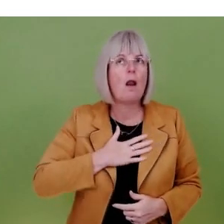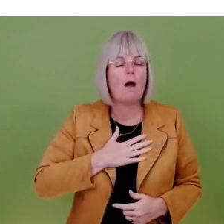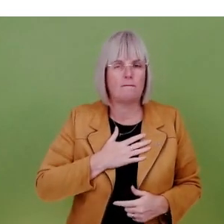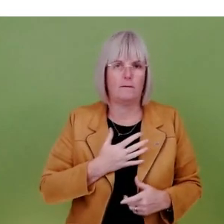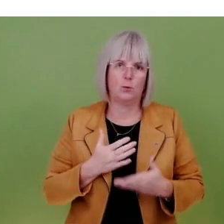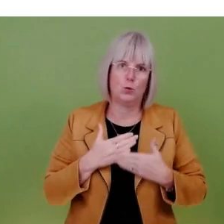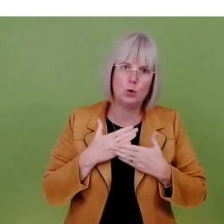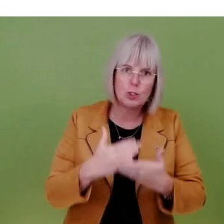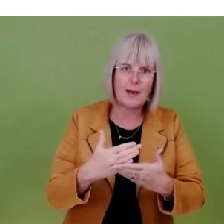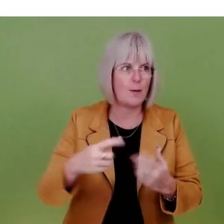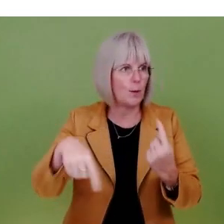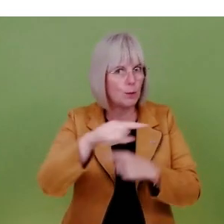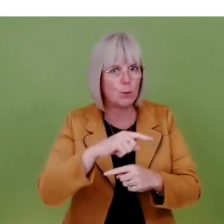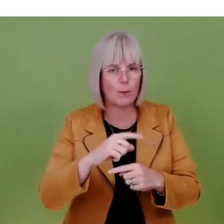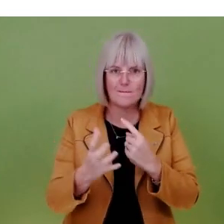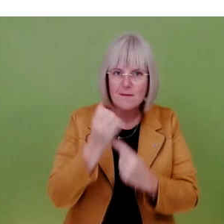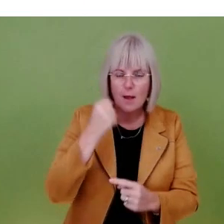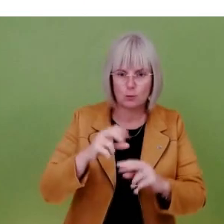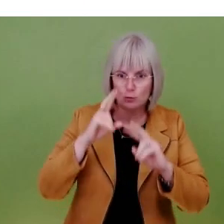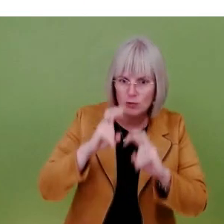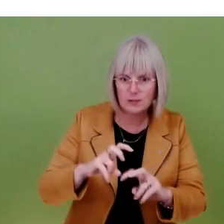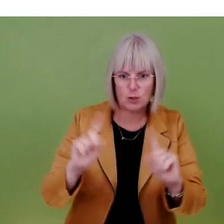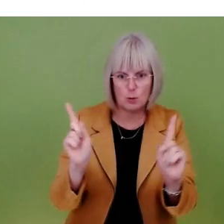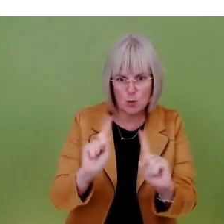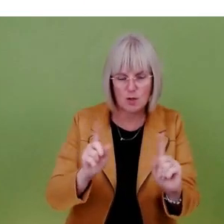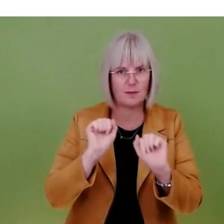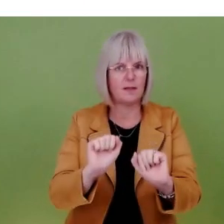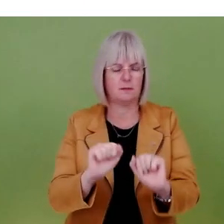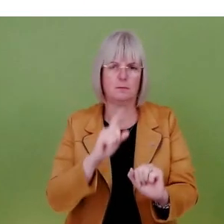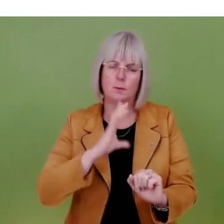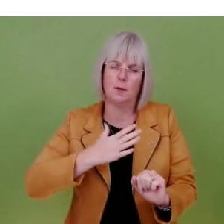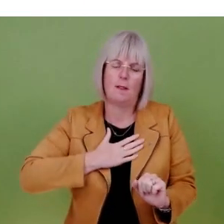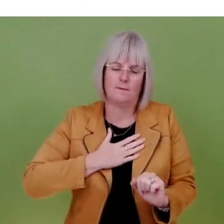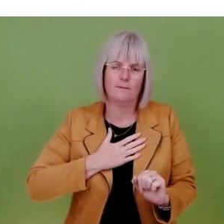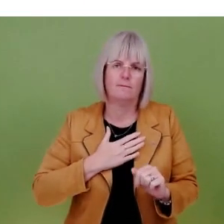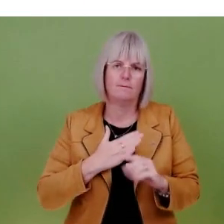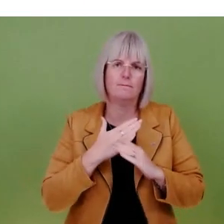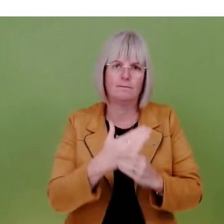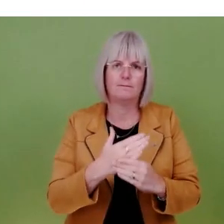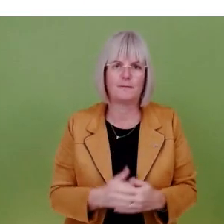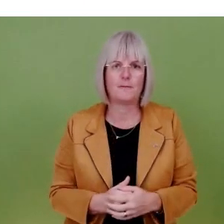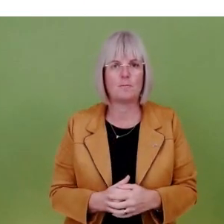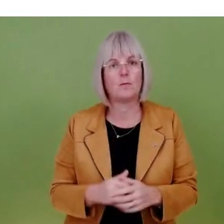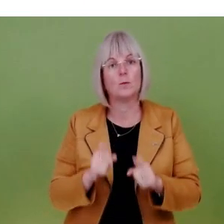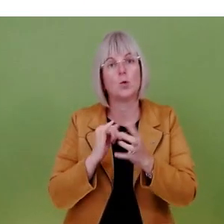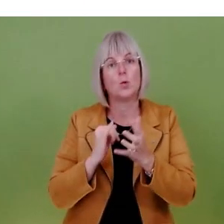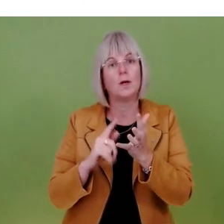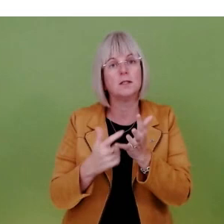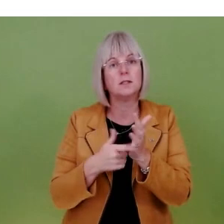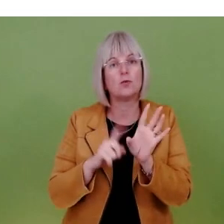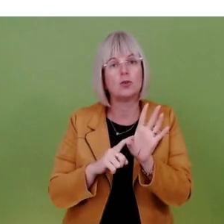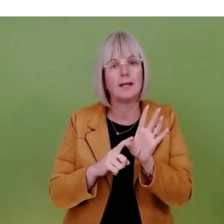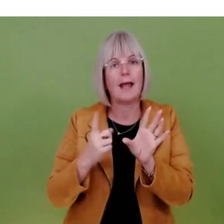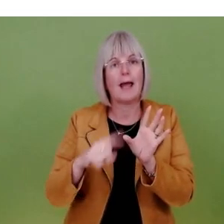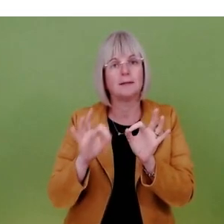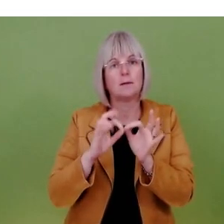So very, very much welcome that opportunity. And in terms of the job at Surrey and Borders going live, that will be going live at the end of this week,